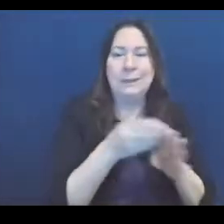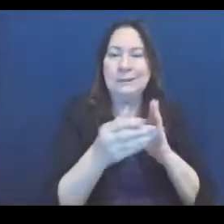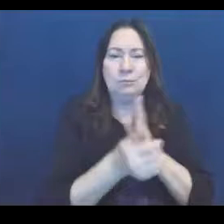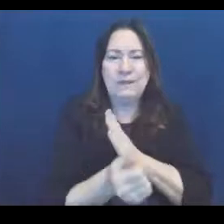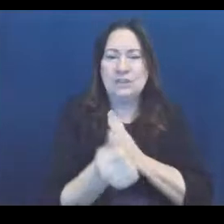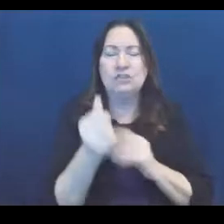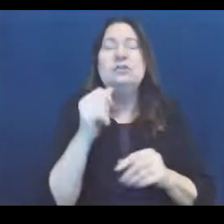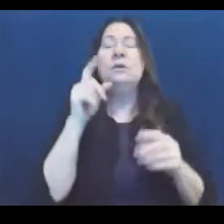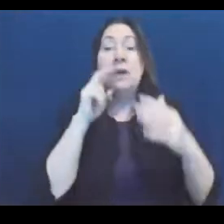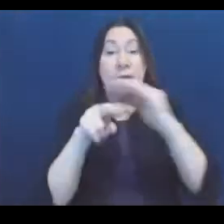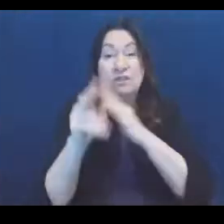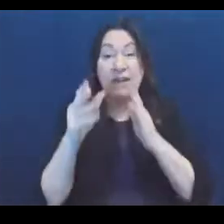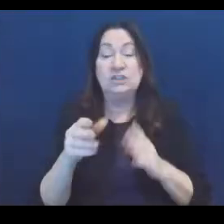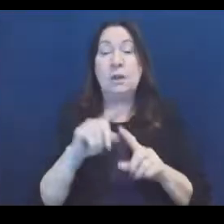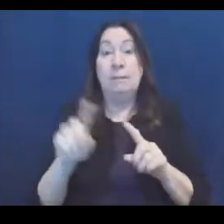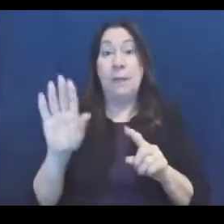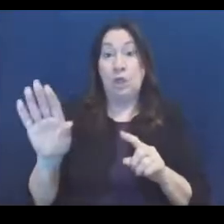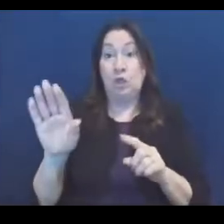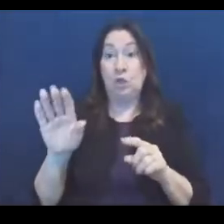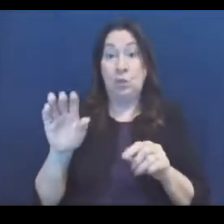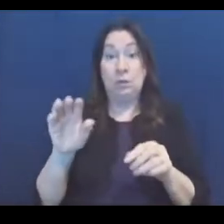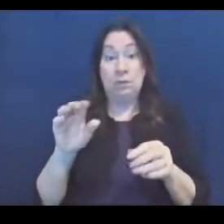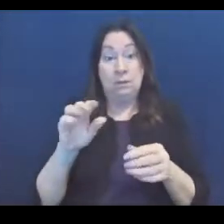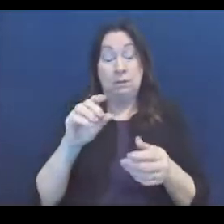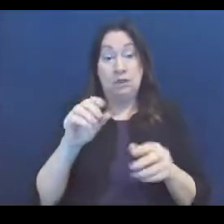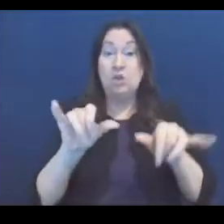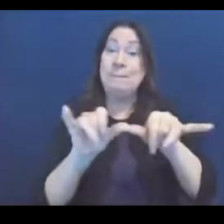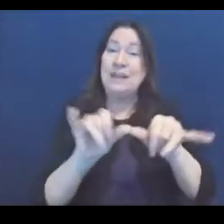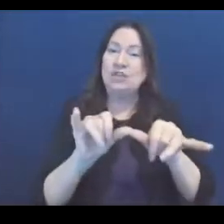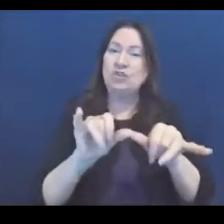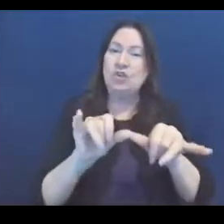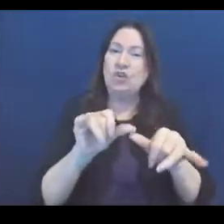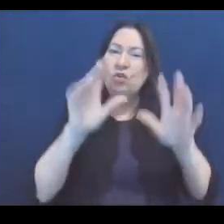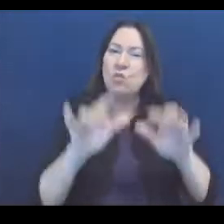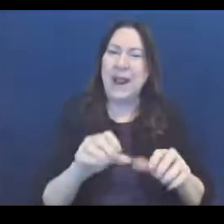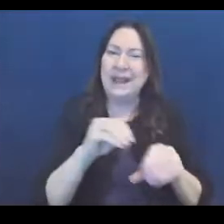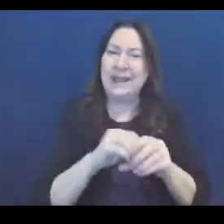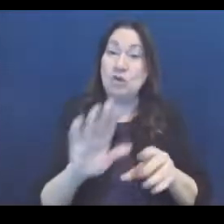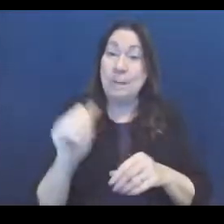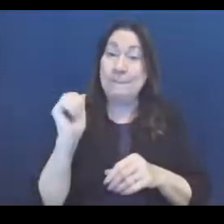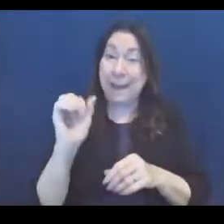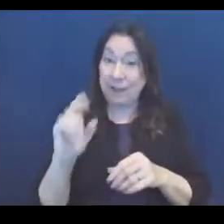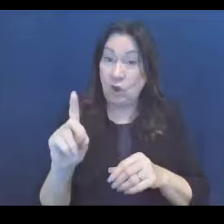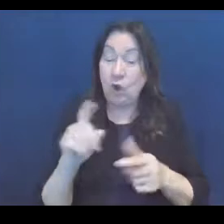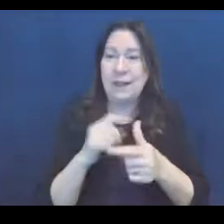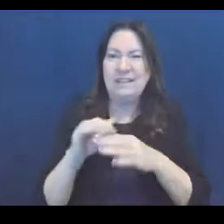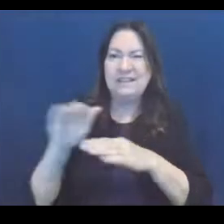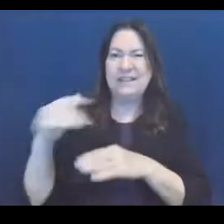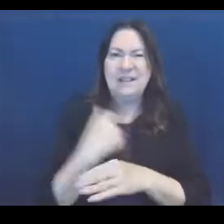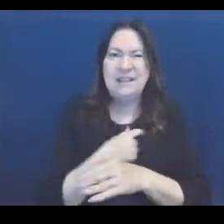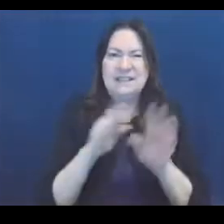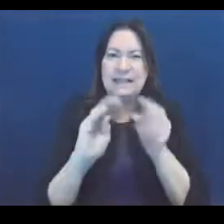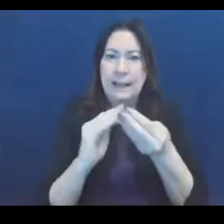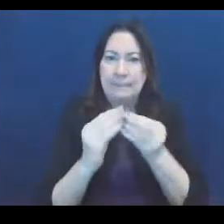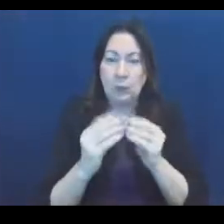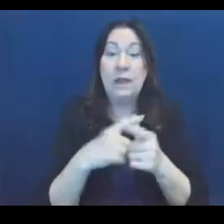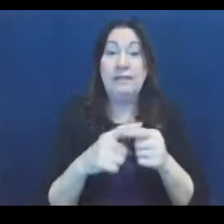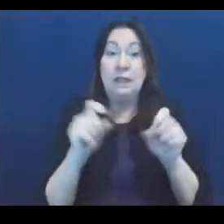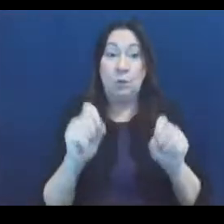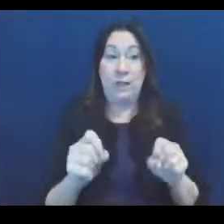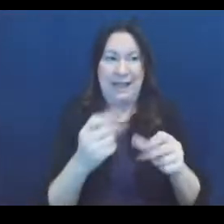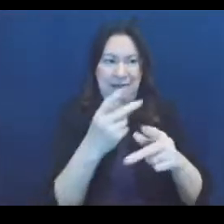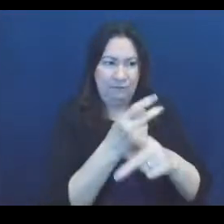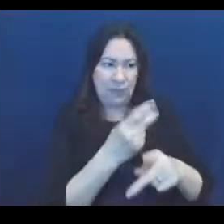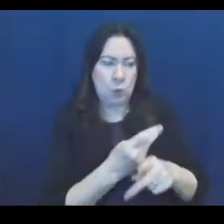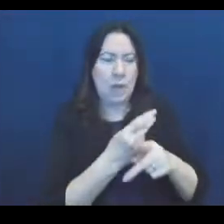that you send in from that rain gauge then become part of our permanent record here, where we can help to understand the climate and rainfall distributions better during